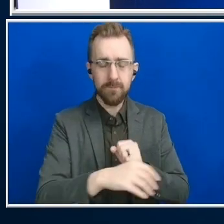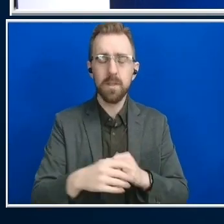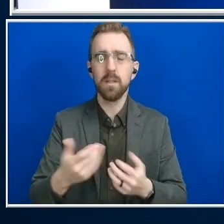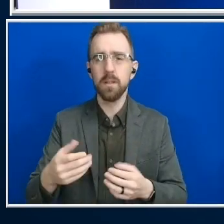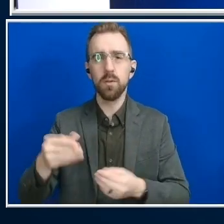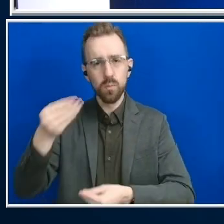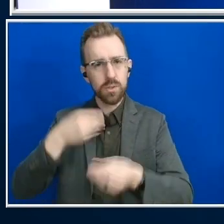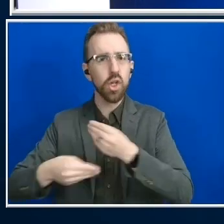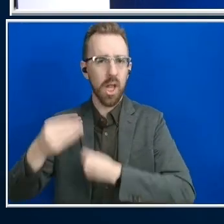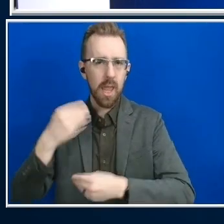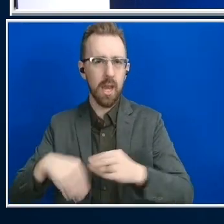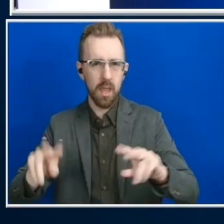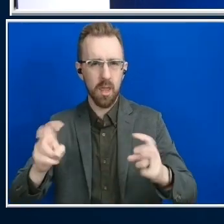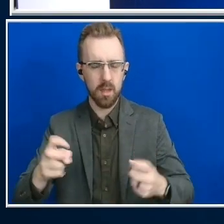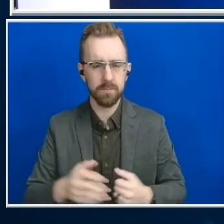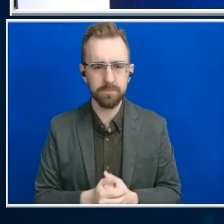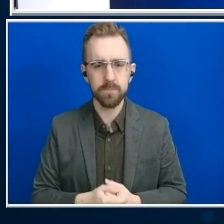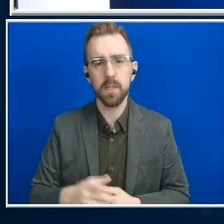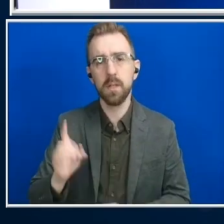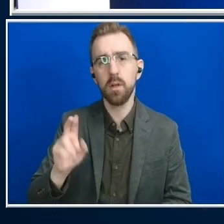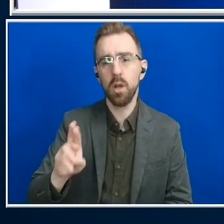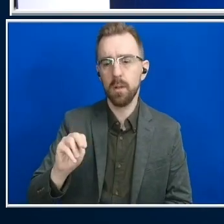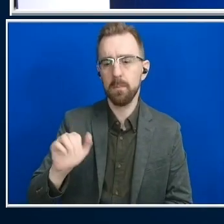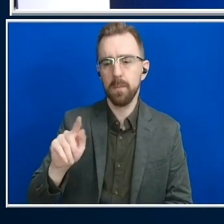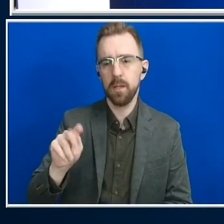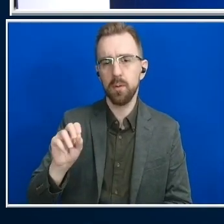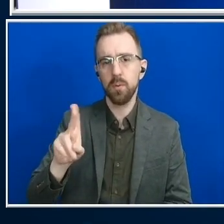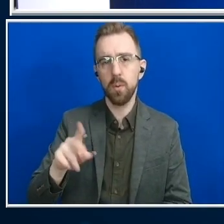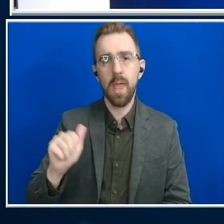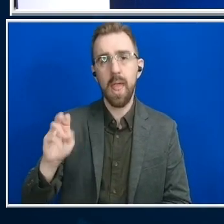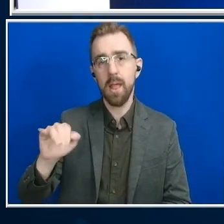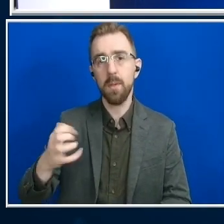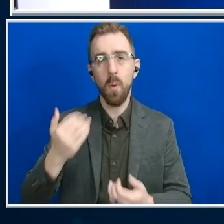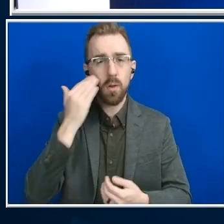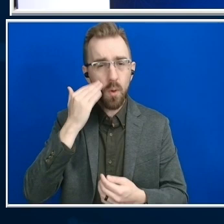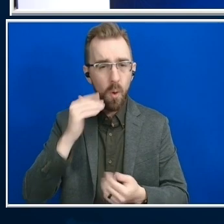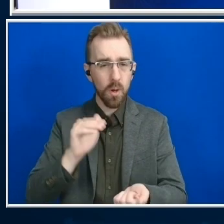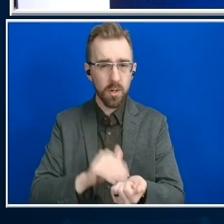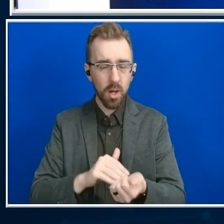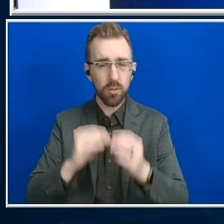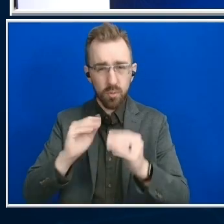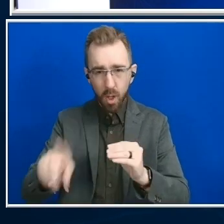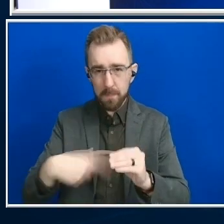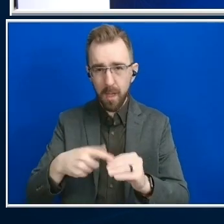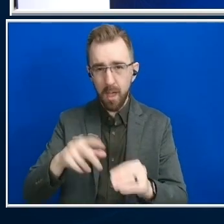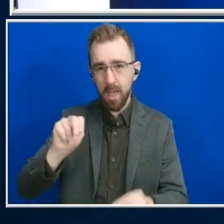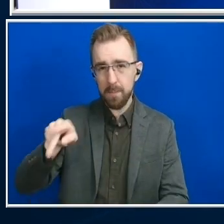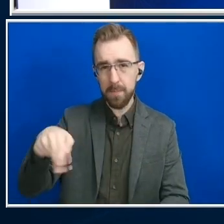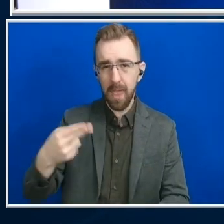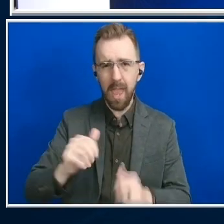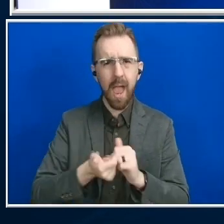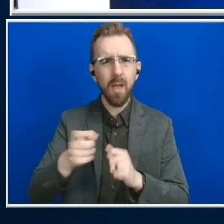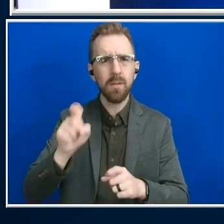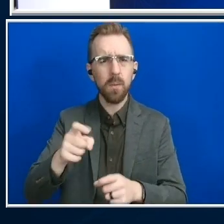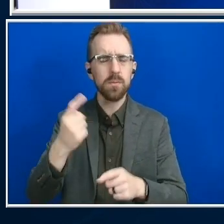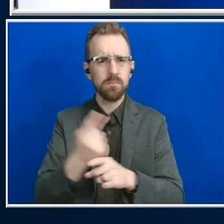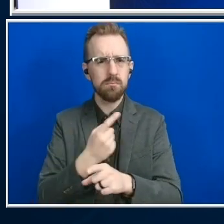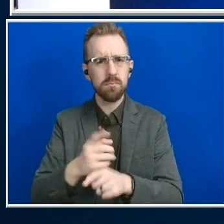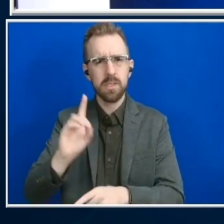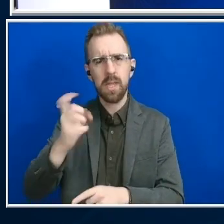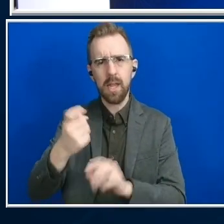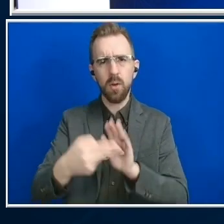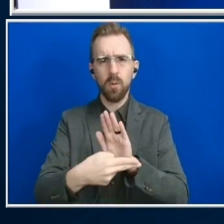Okay, Dr. Matuk, Amy wants to know, are most doctors taught about NPH? How are they supposed to give an accurate diagnosis?